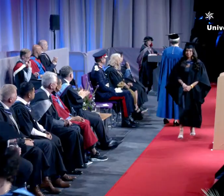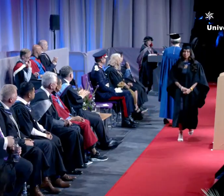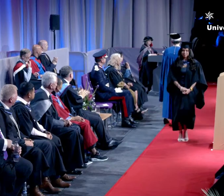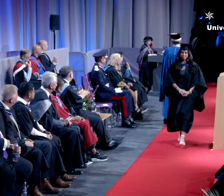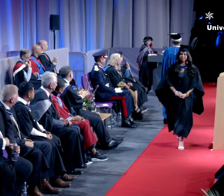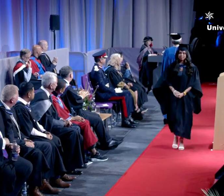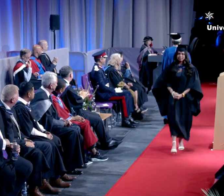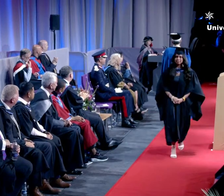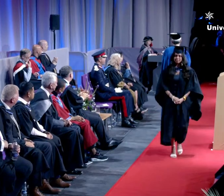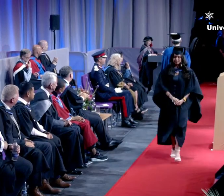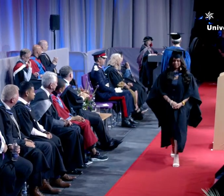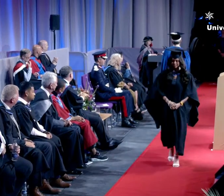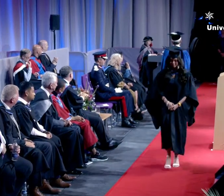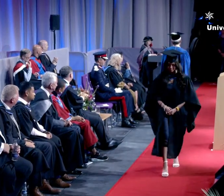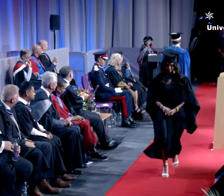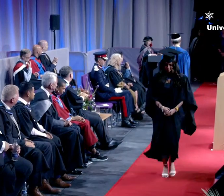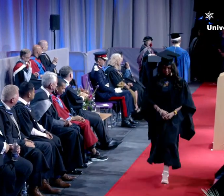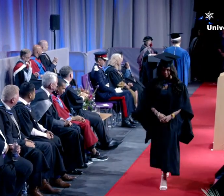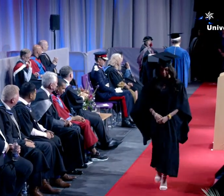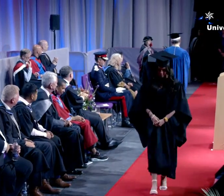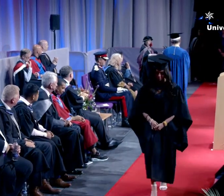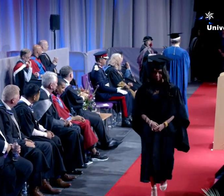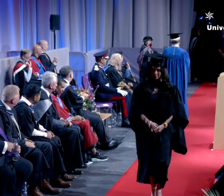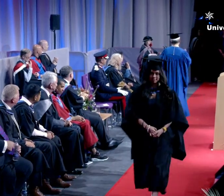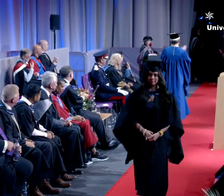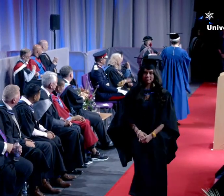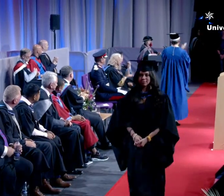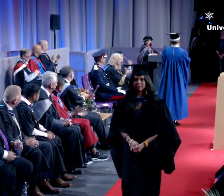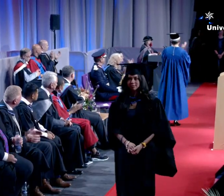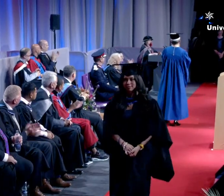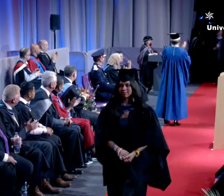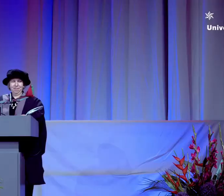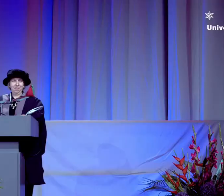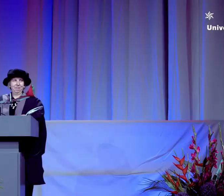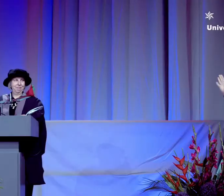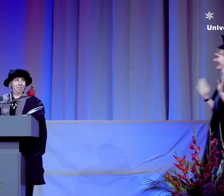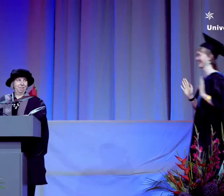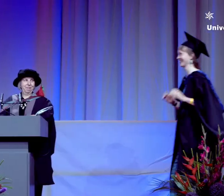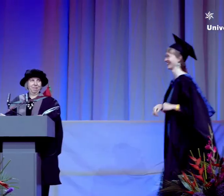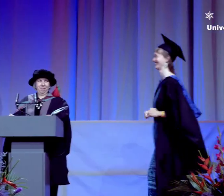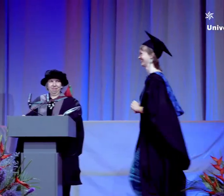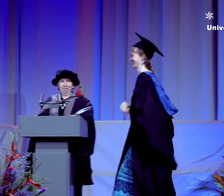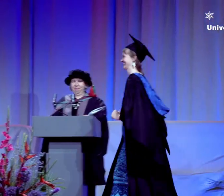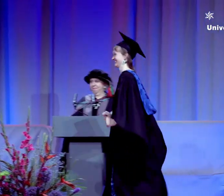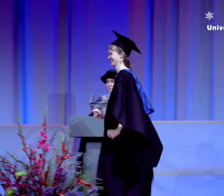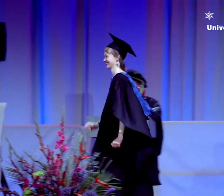Also awarded the Nagoya University Grand Prize, Imogen Donegan.